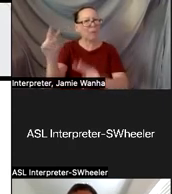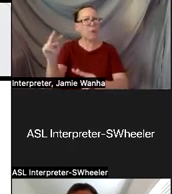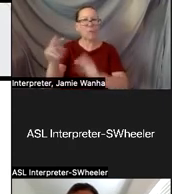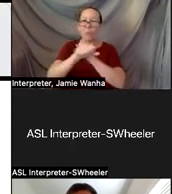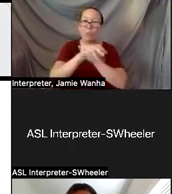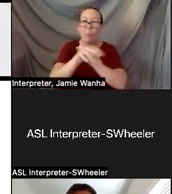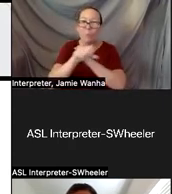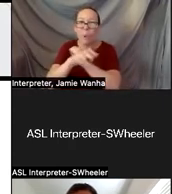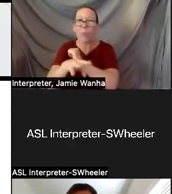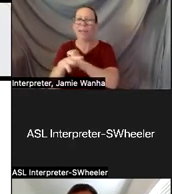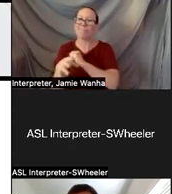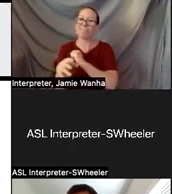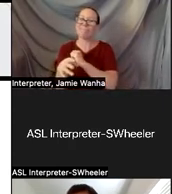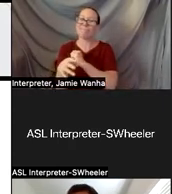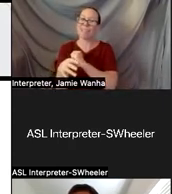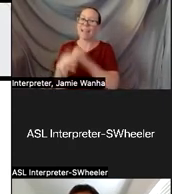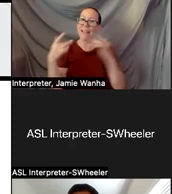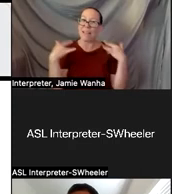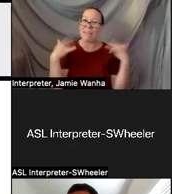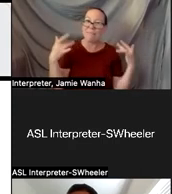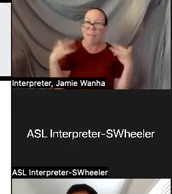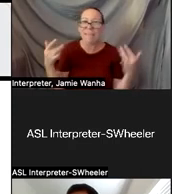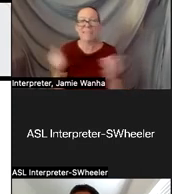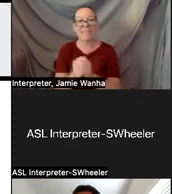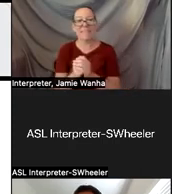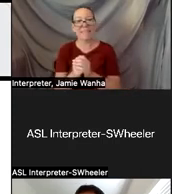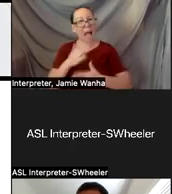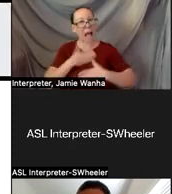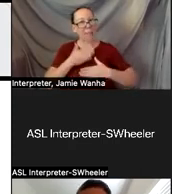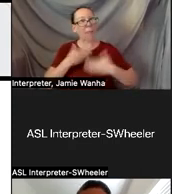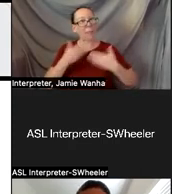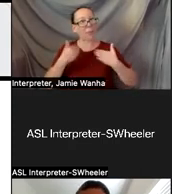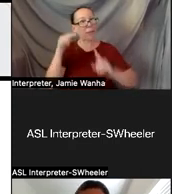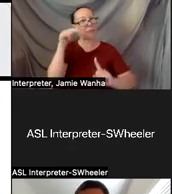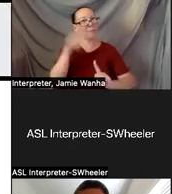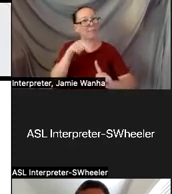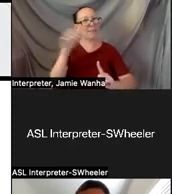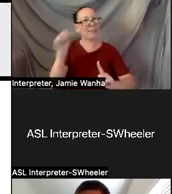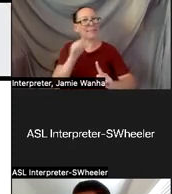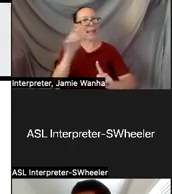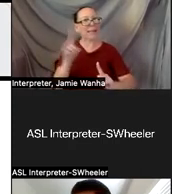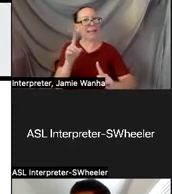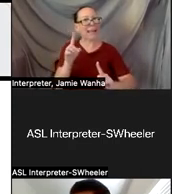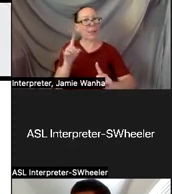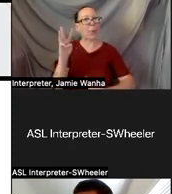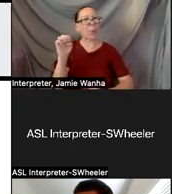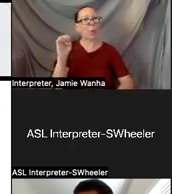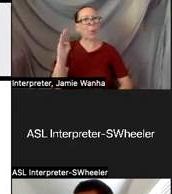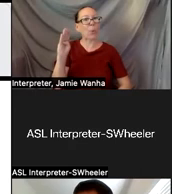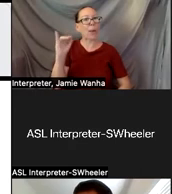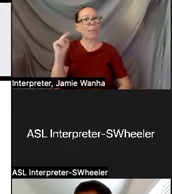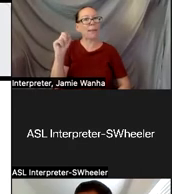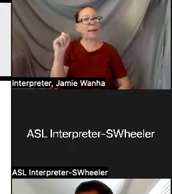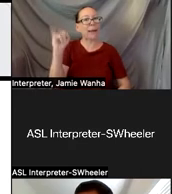events. Was very happy that we're doing a San Diego specific webinar. So Gabby and I did a CESA